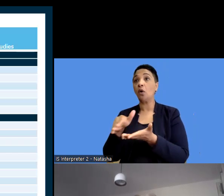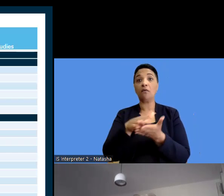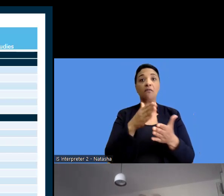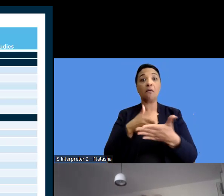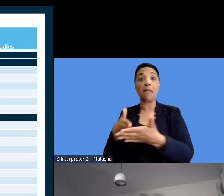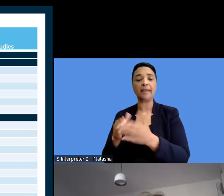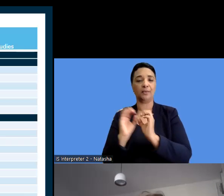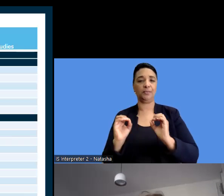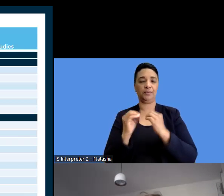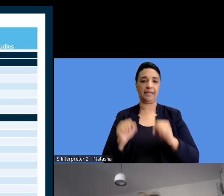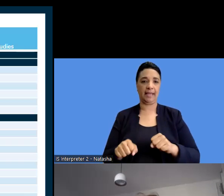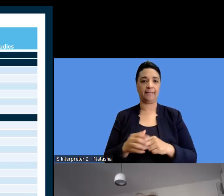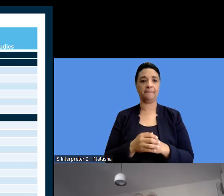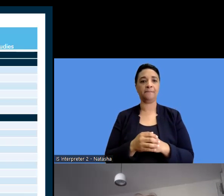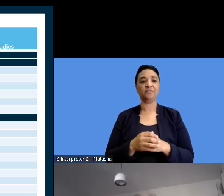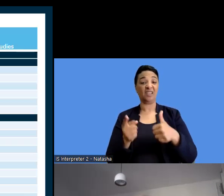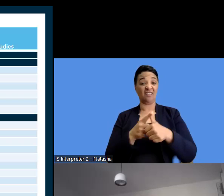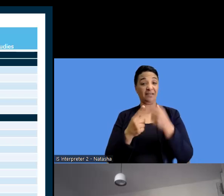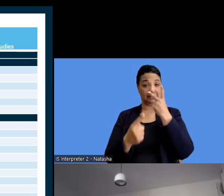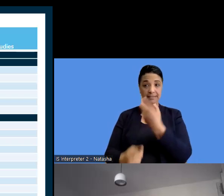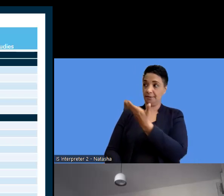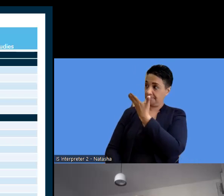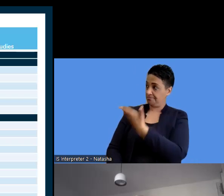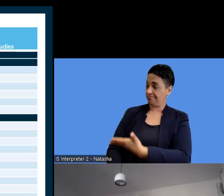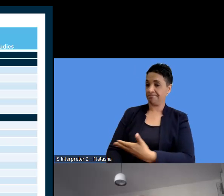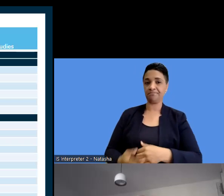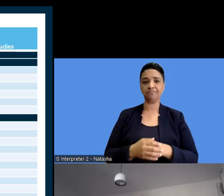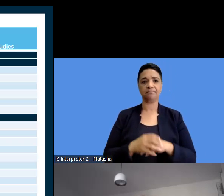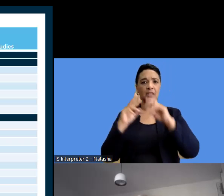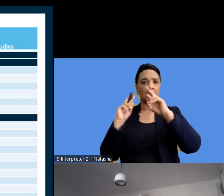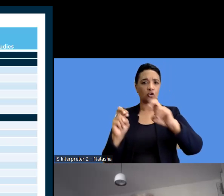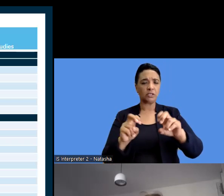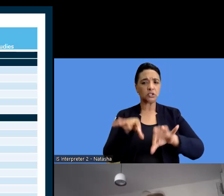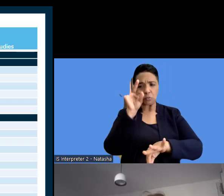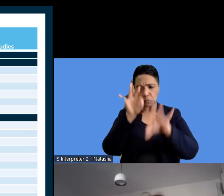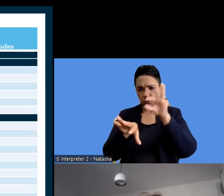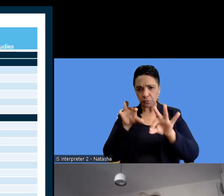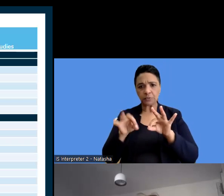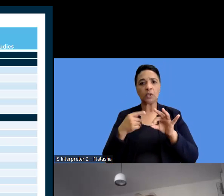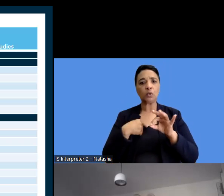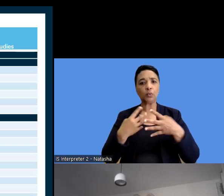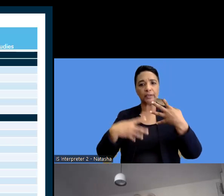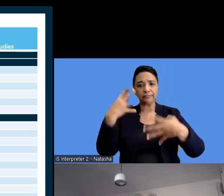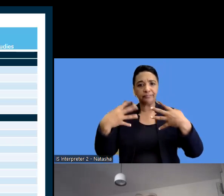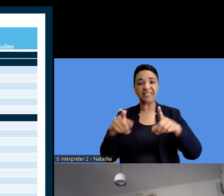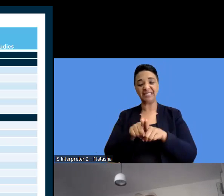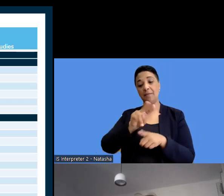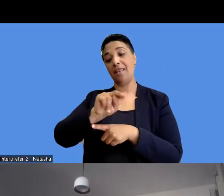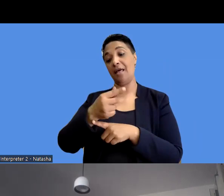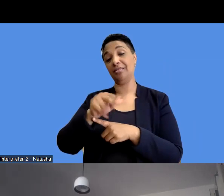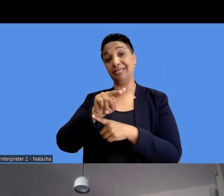in the mapping, what we found is that also we looked at the data mentioned already by Natalie